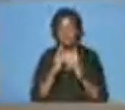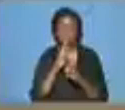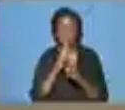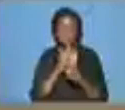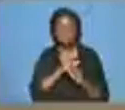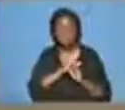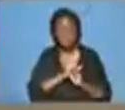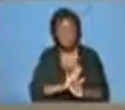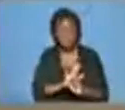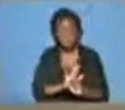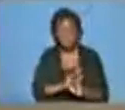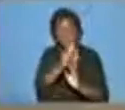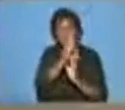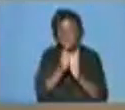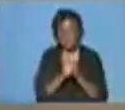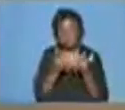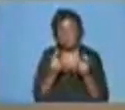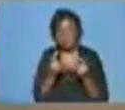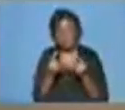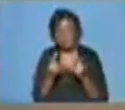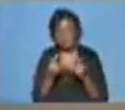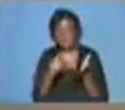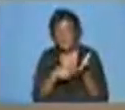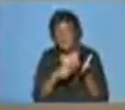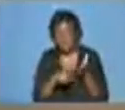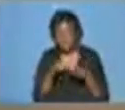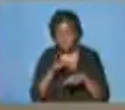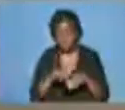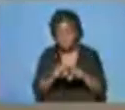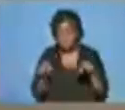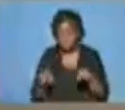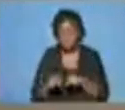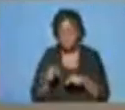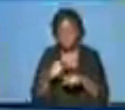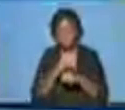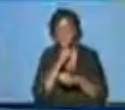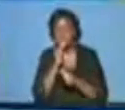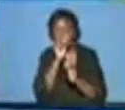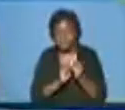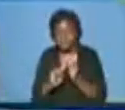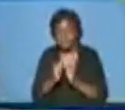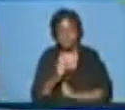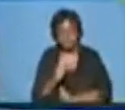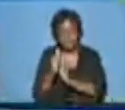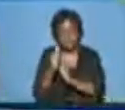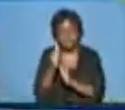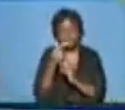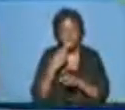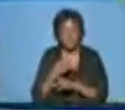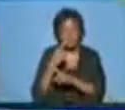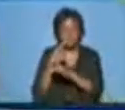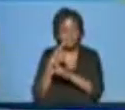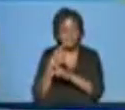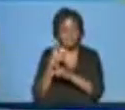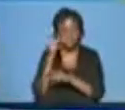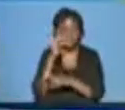enforcing the laws, doing on-site inspections, seeing if everybody was complying, who should be complying. Well, Pinder says government